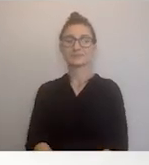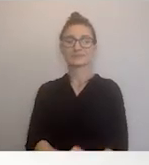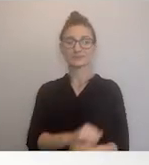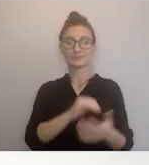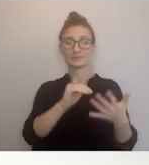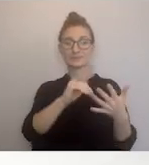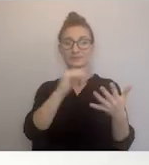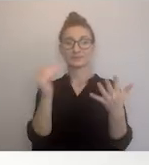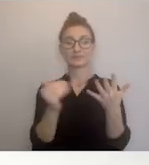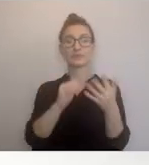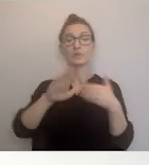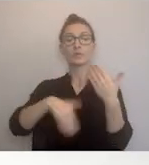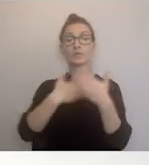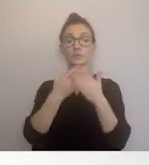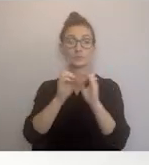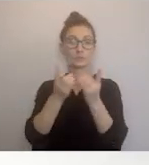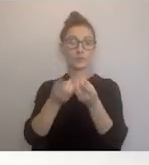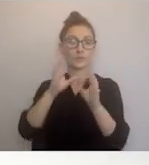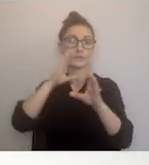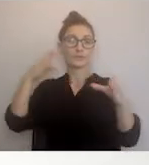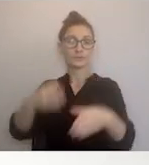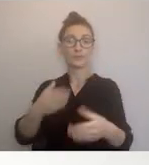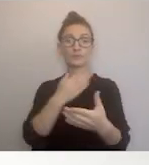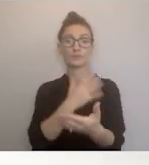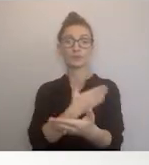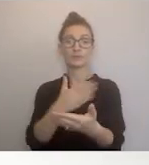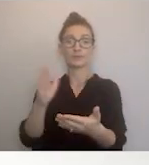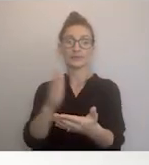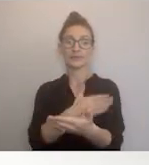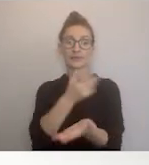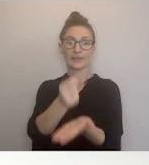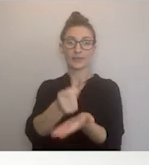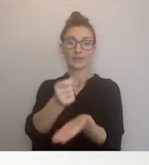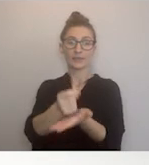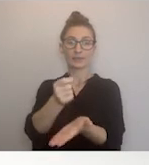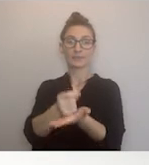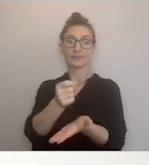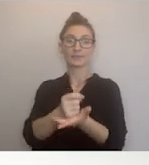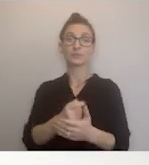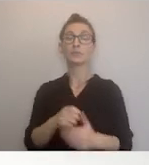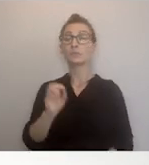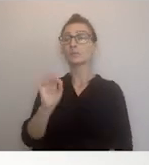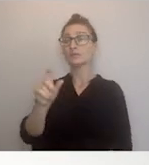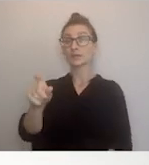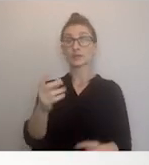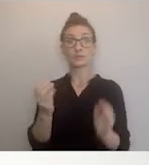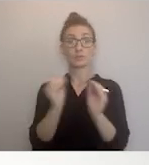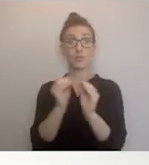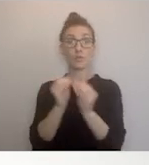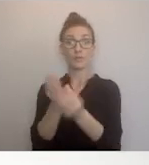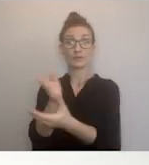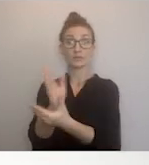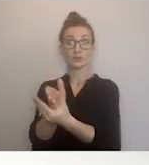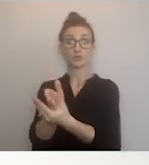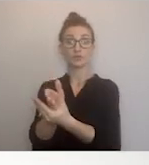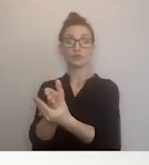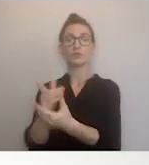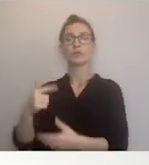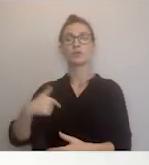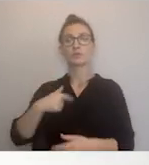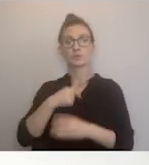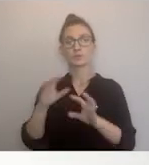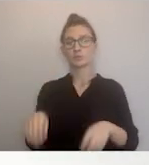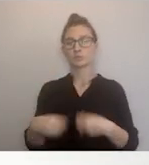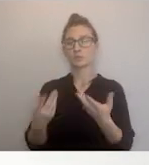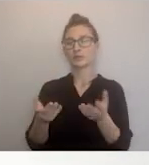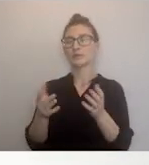robust program in 4 counties right now. And then we have a whole department devoted specifically to music therapy. So for students that need a little bit more intervention, we